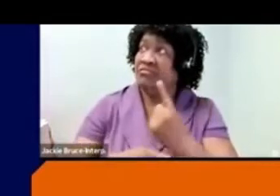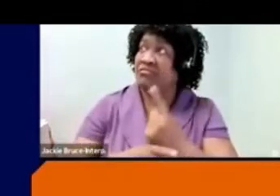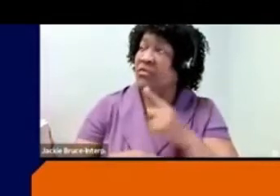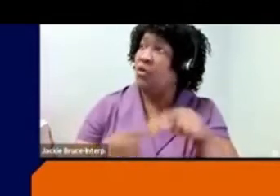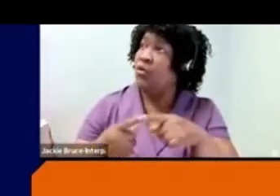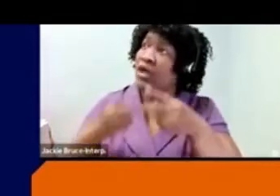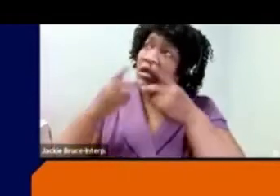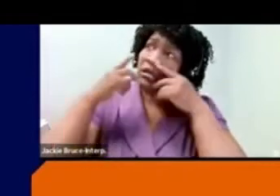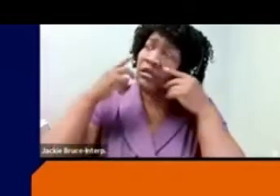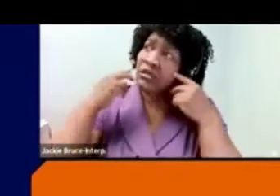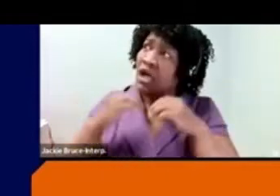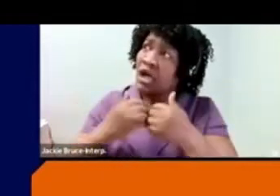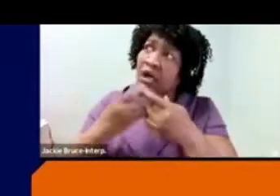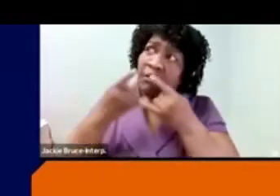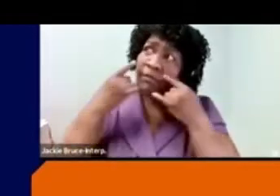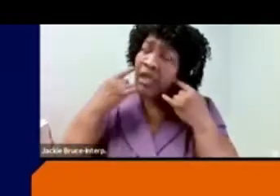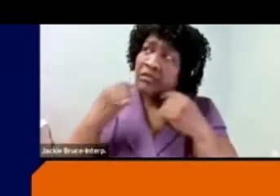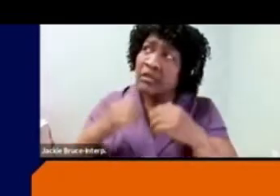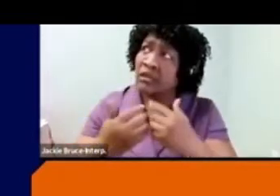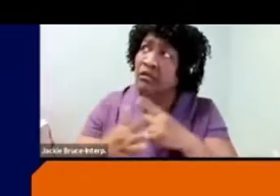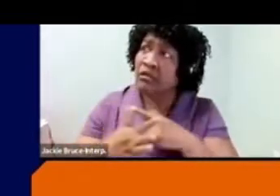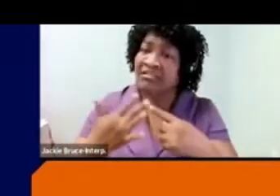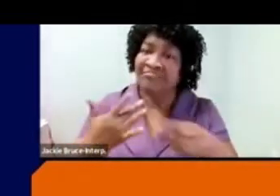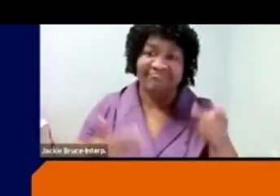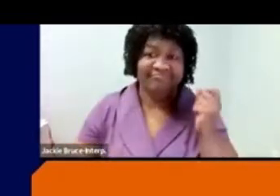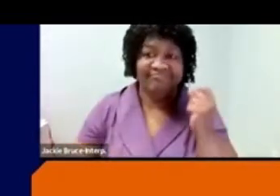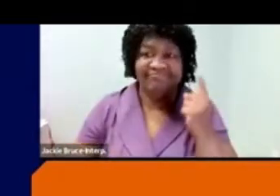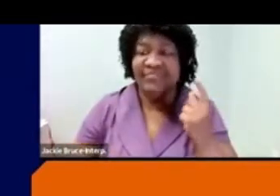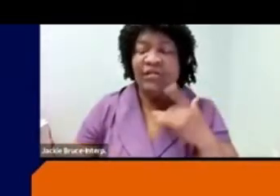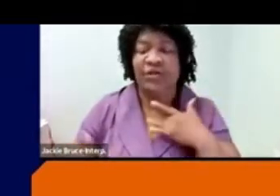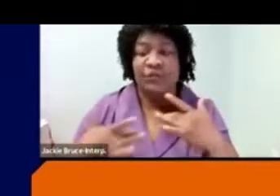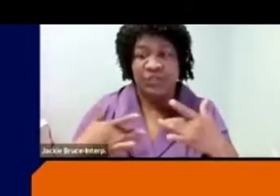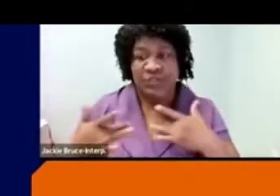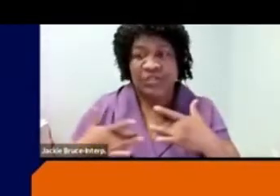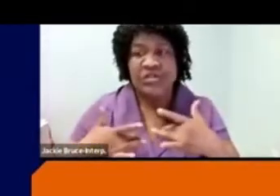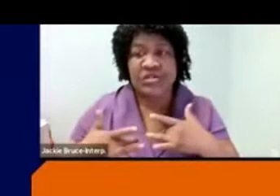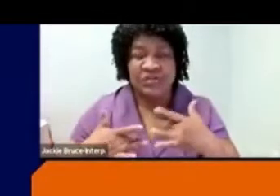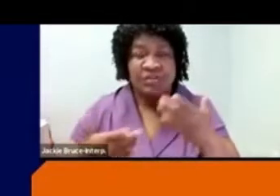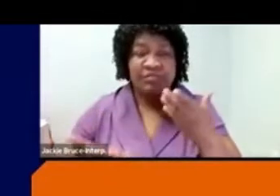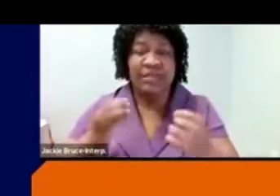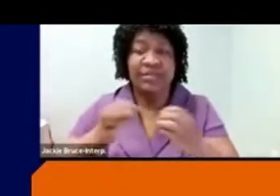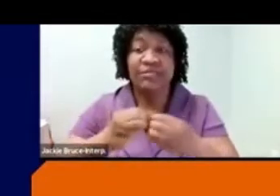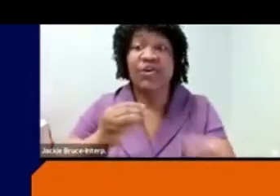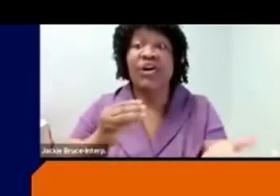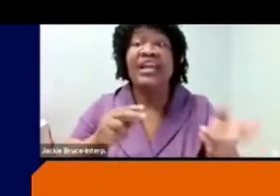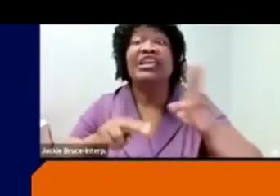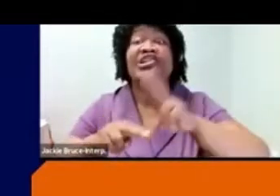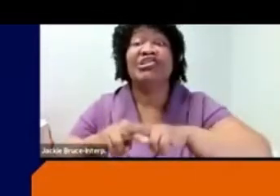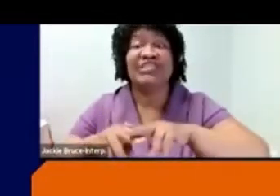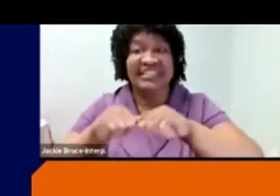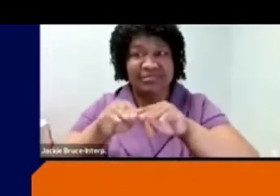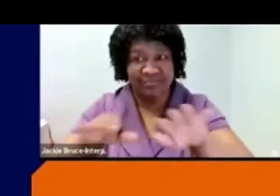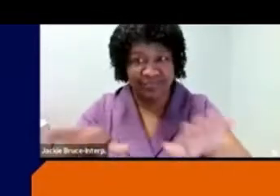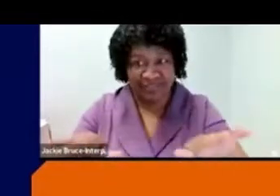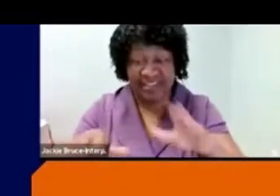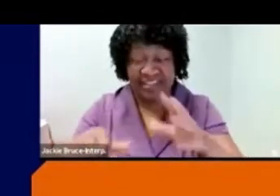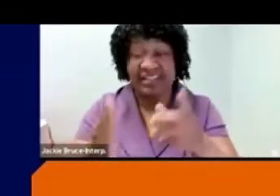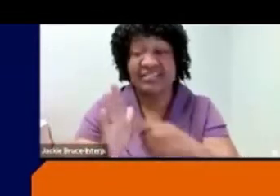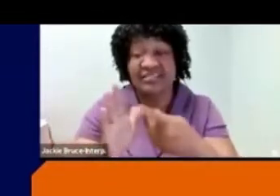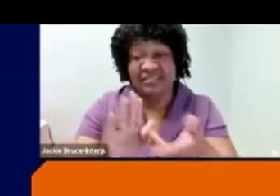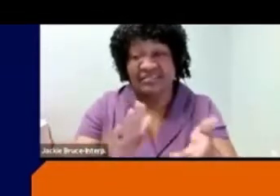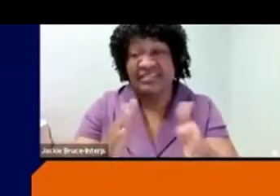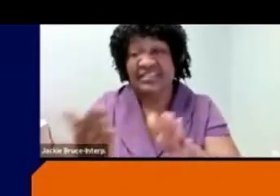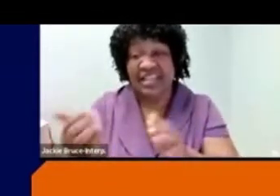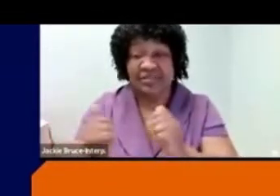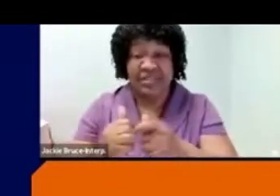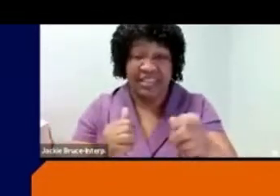wear a mask, how to wear a mask. We were really concerned up front that there would be increased spread of cases and possibly deaths among this